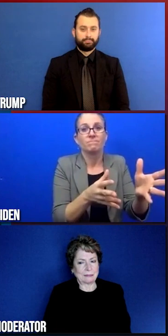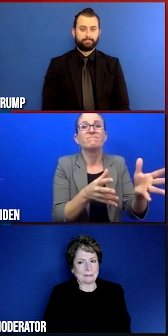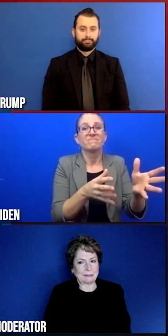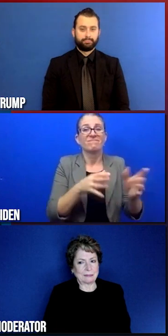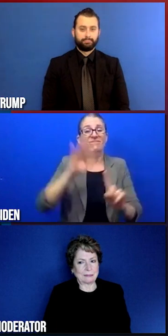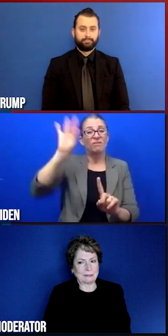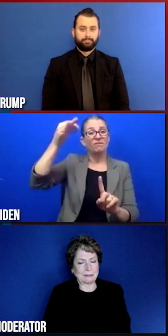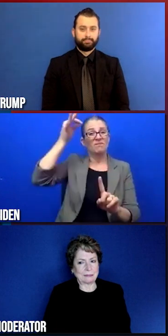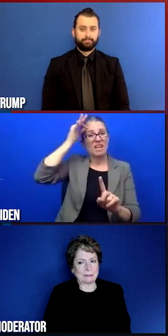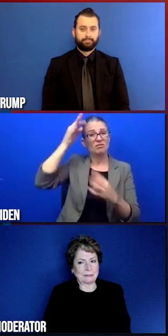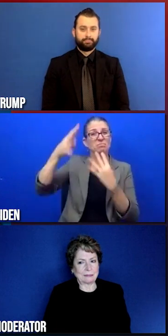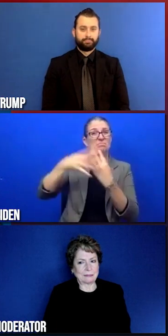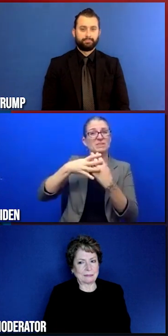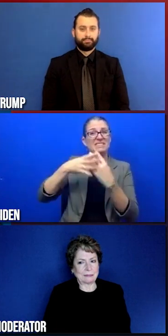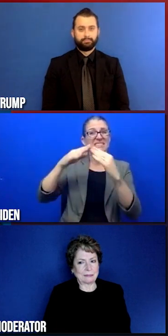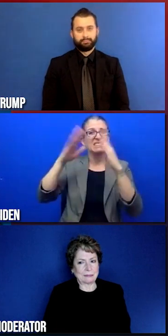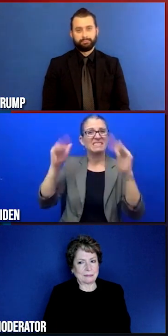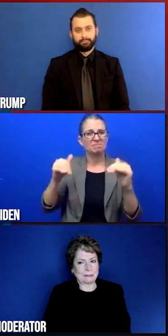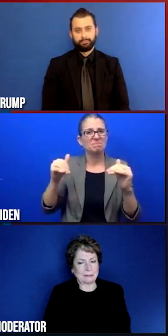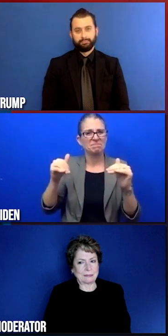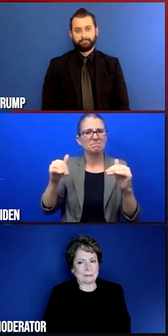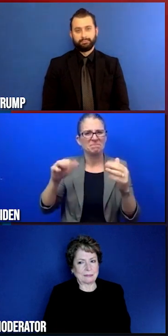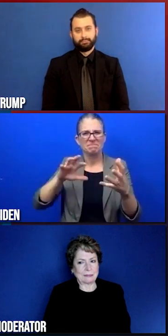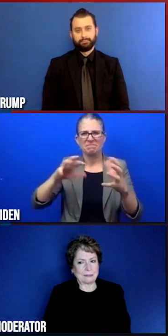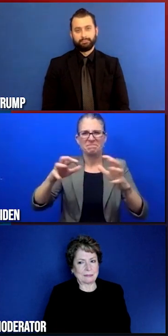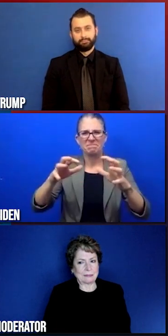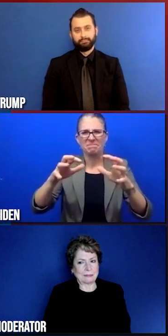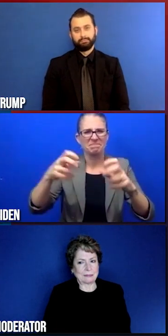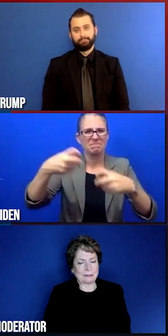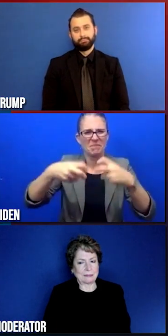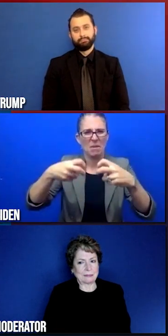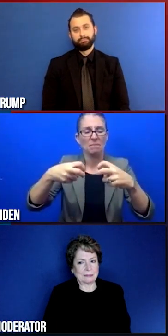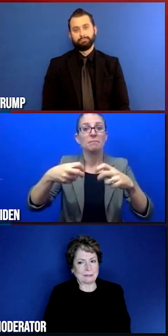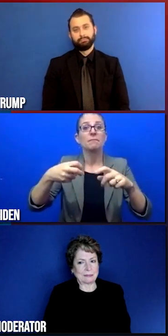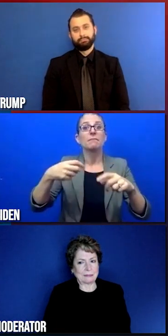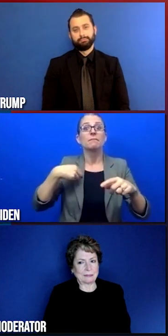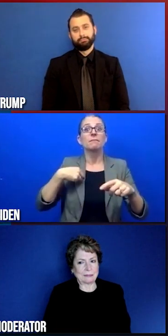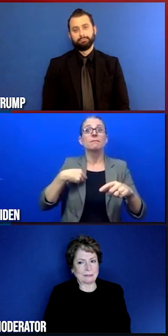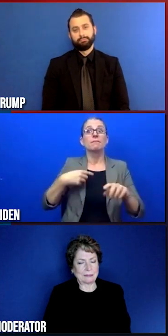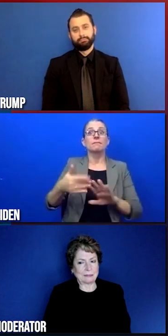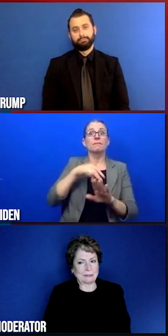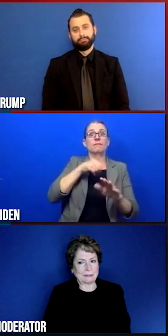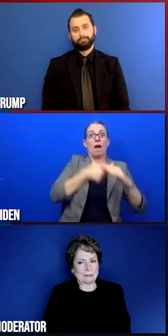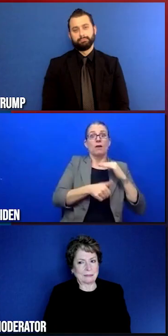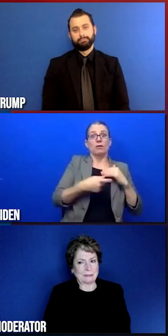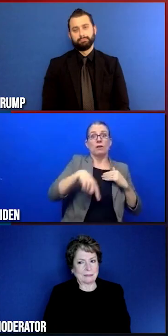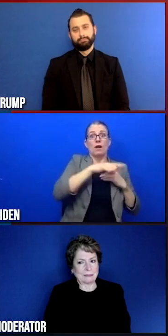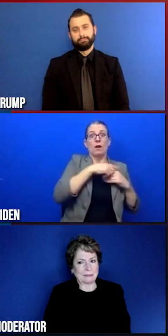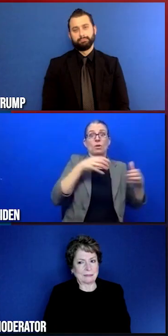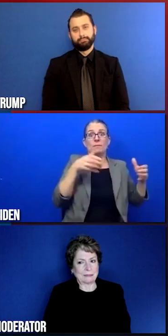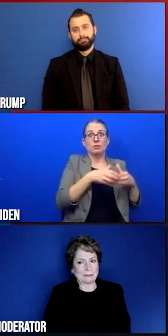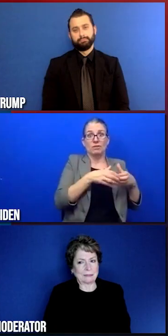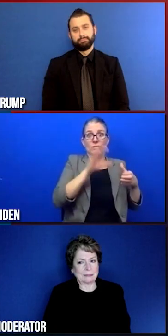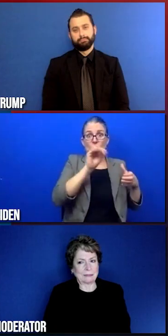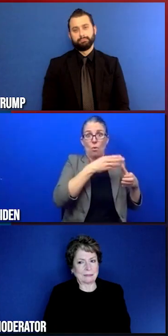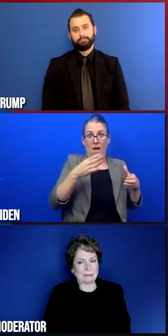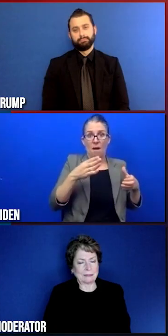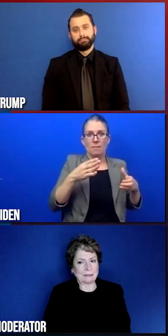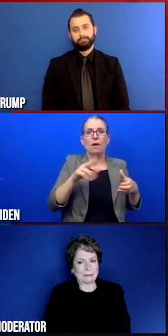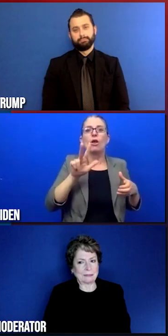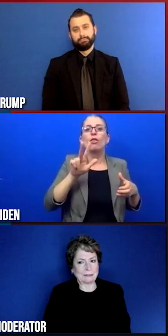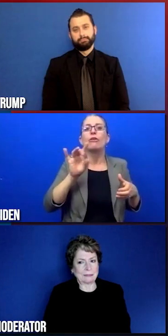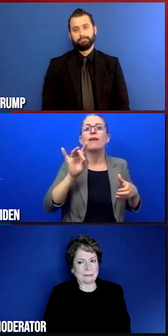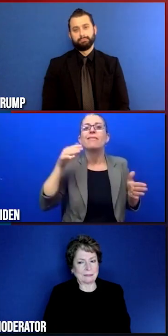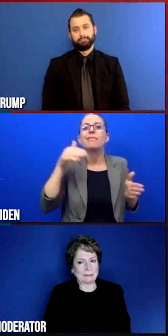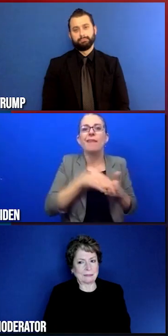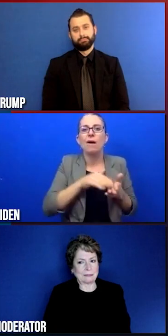our administration. And one of these things we should be doing, there should be no minimum mandatories in the law. That's